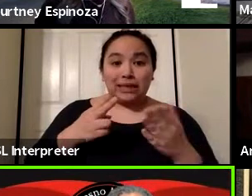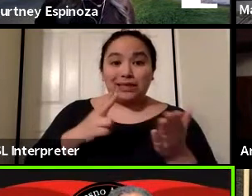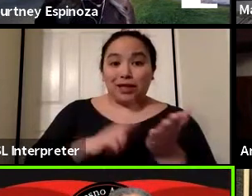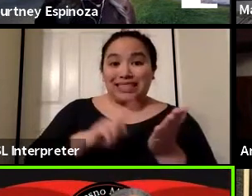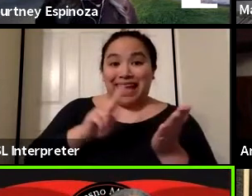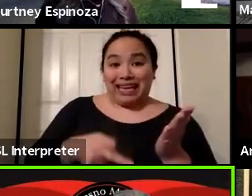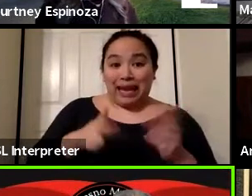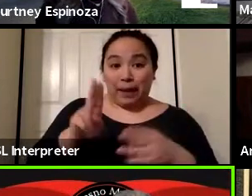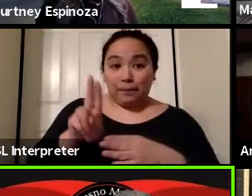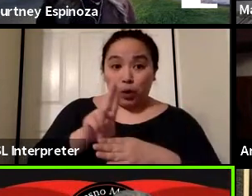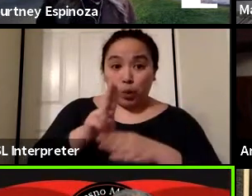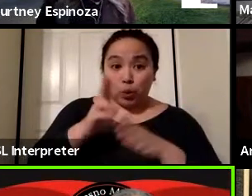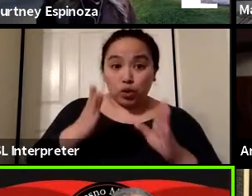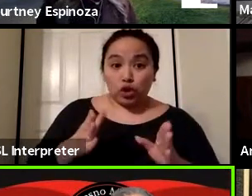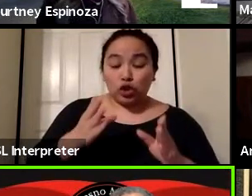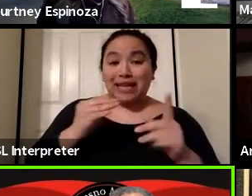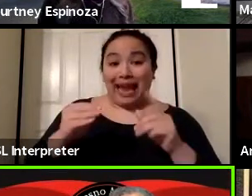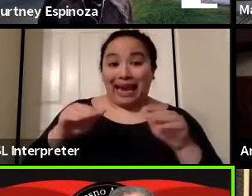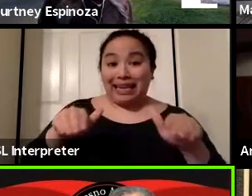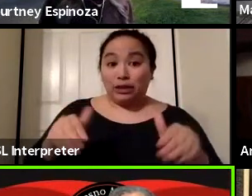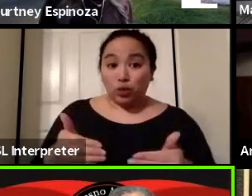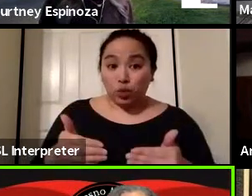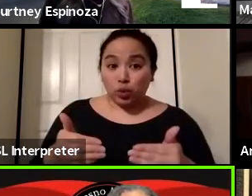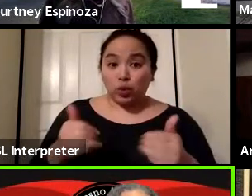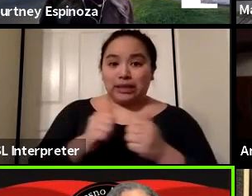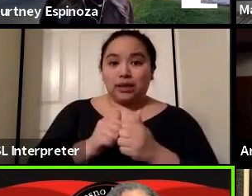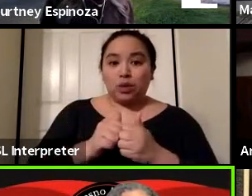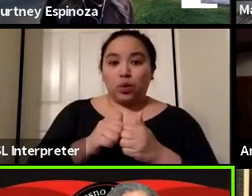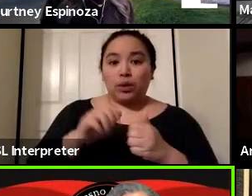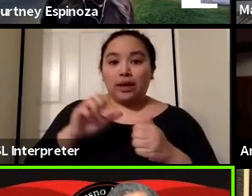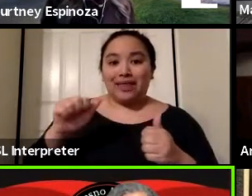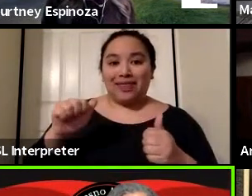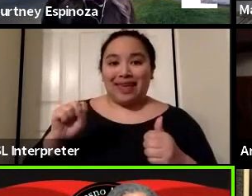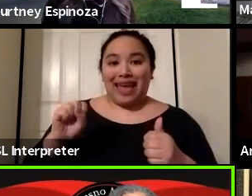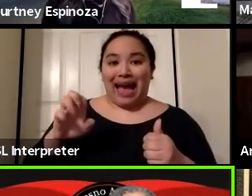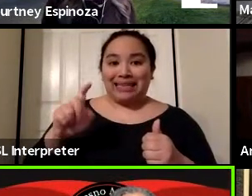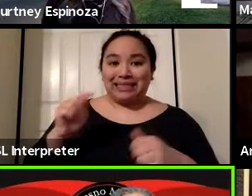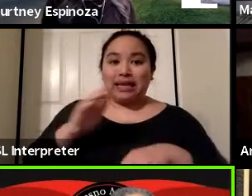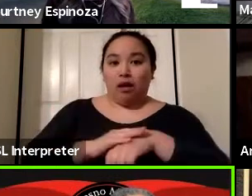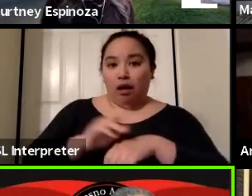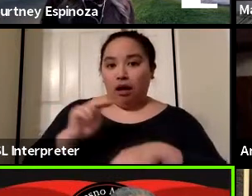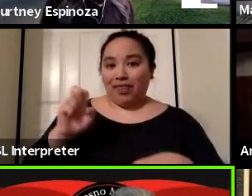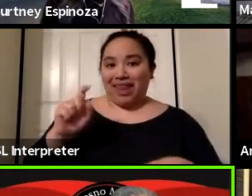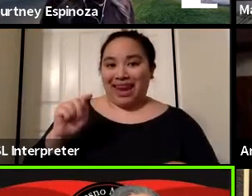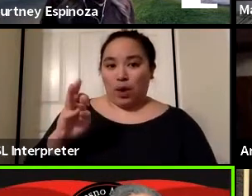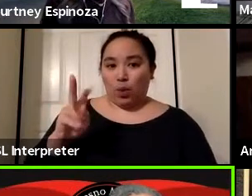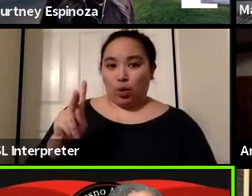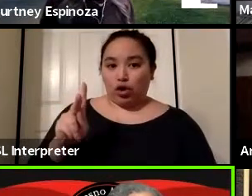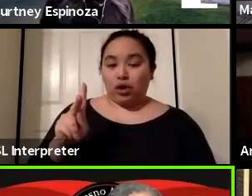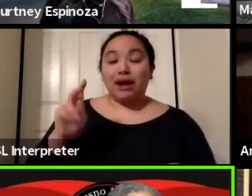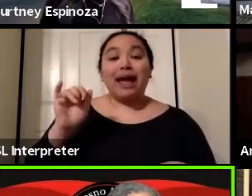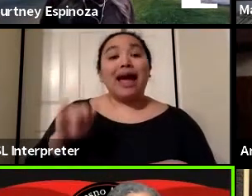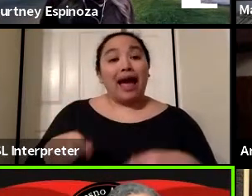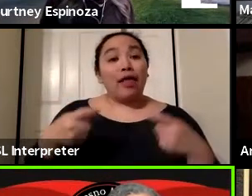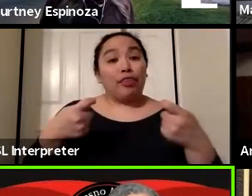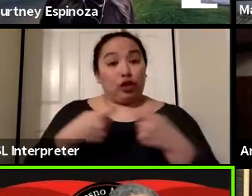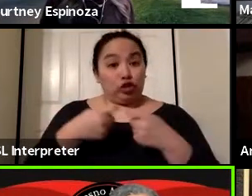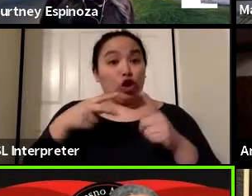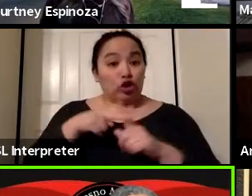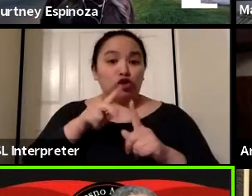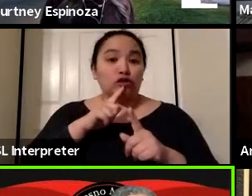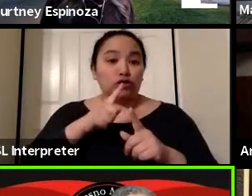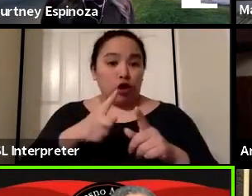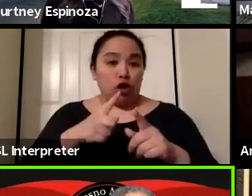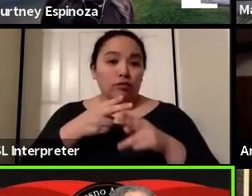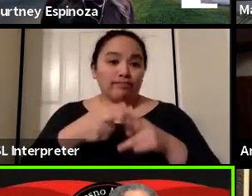users and then interfacing with the assets that are on the network. And the chargers are considered an asset on